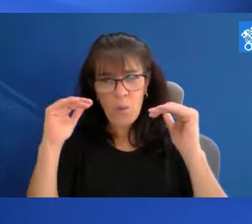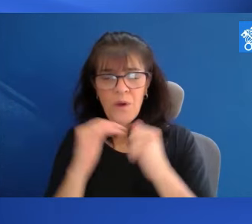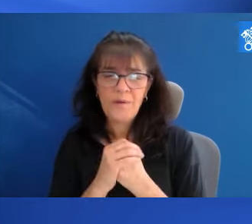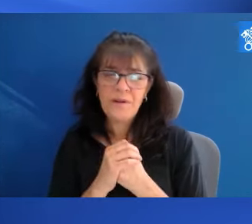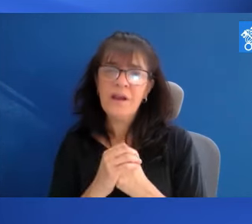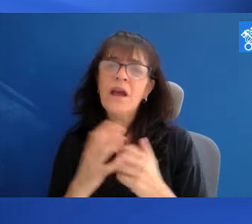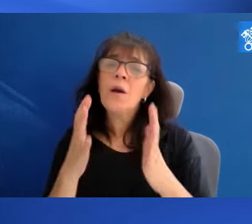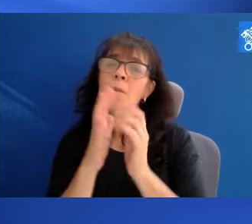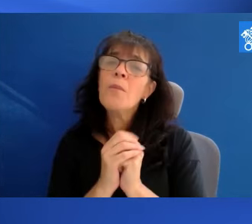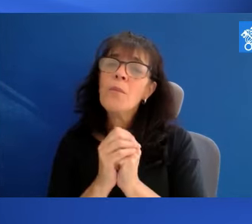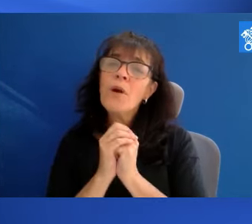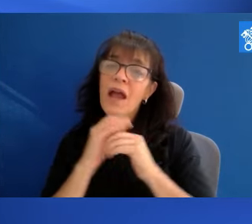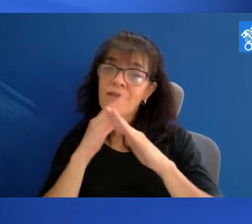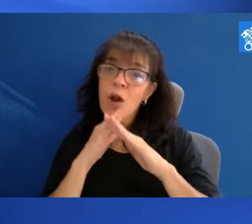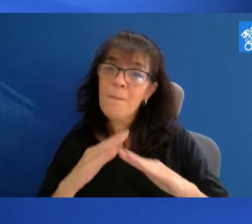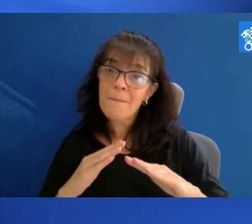And let us pray for peace.